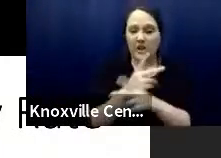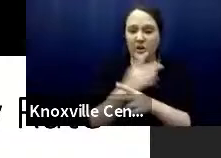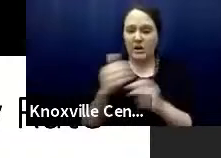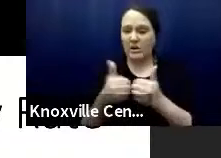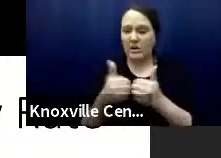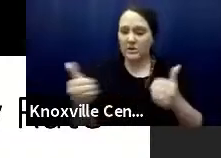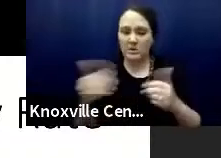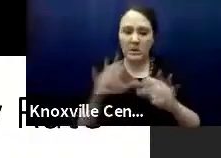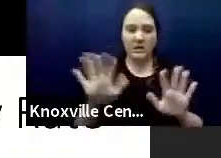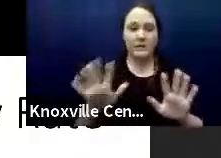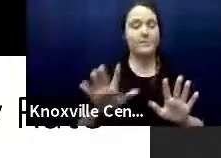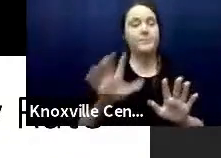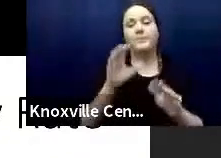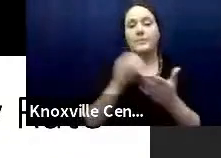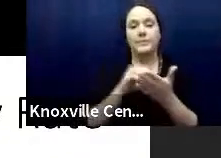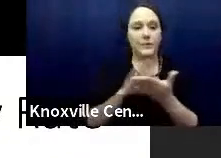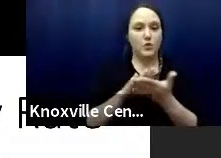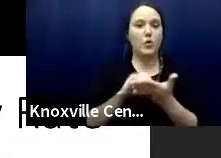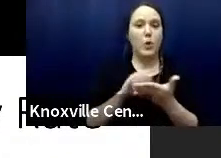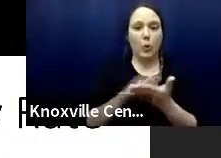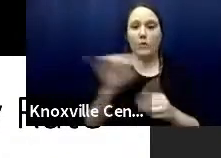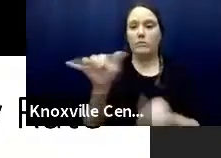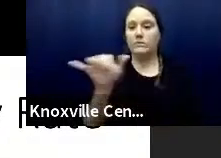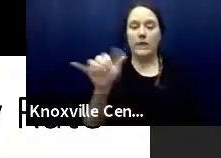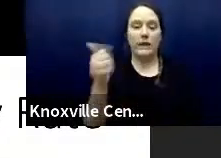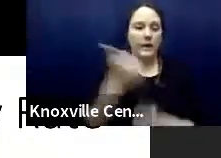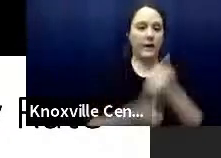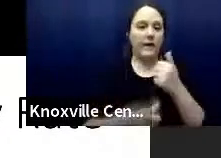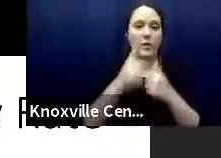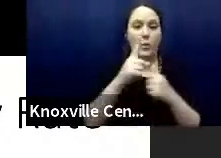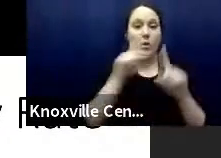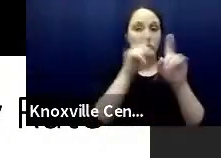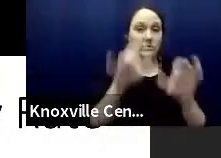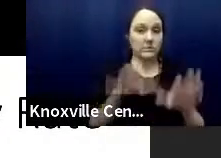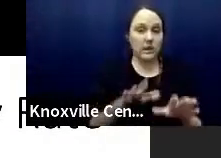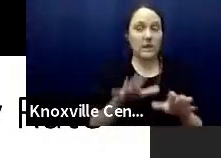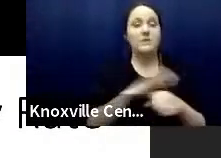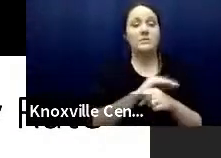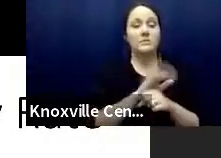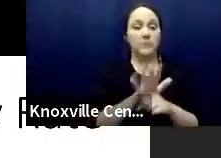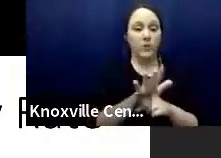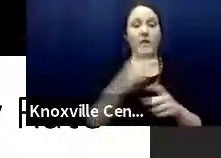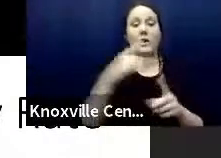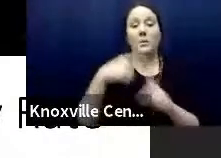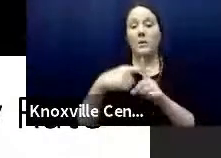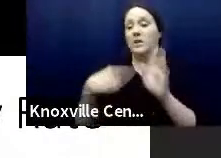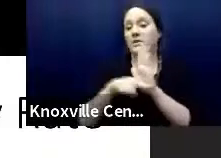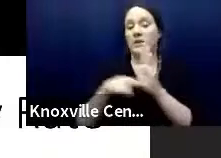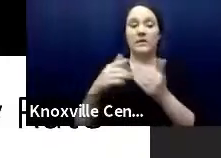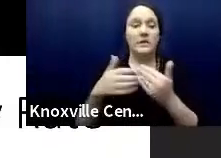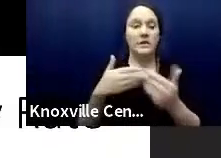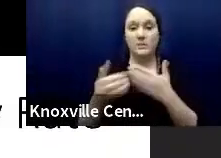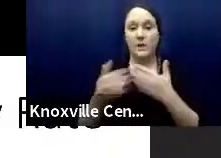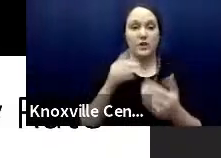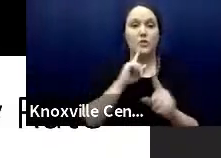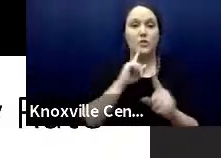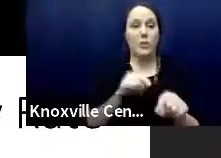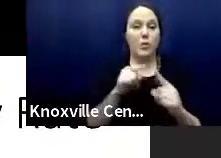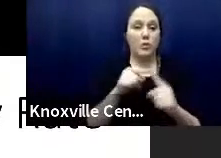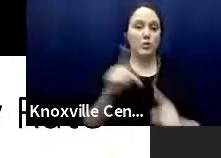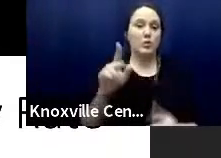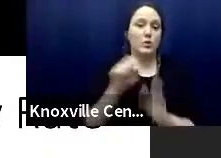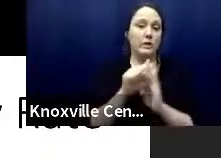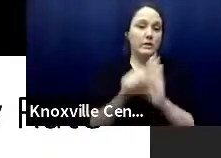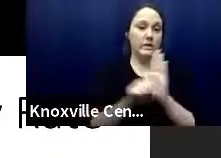like everybody who does a COVID test, whether it's positive or negative, they're supposed to report it to the State Department of Health. I